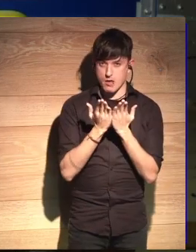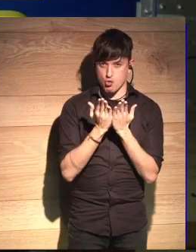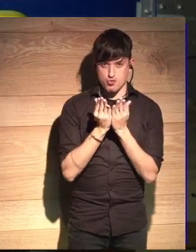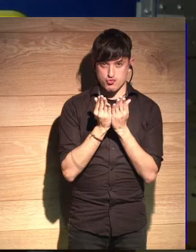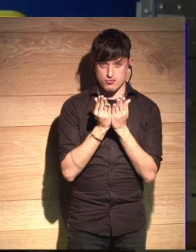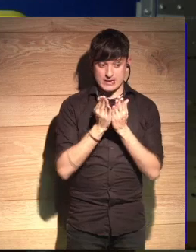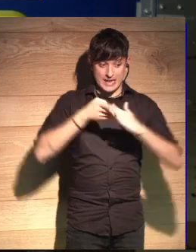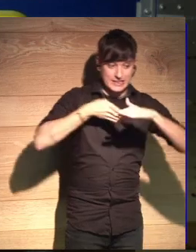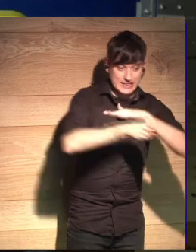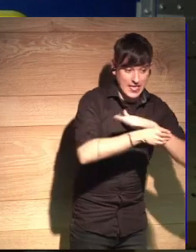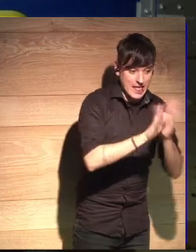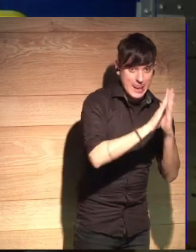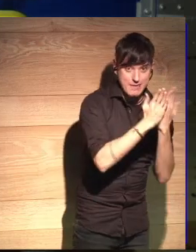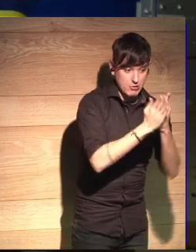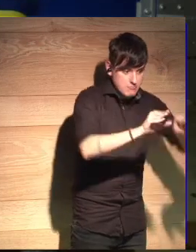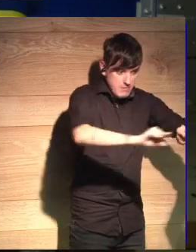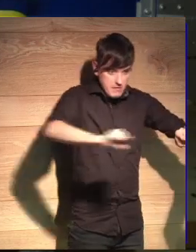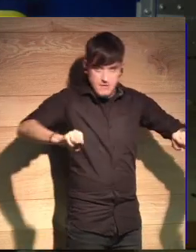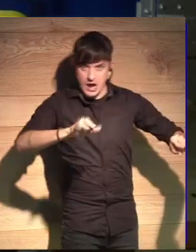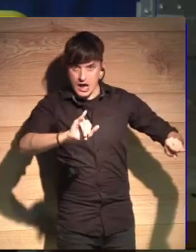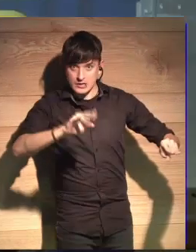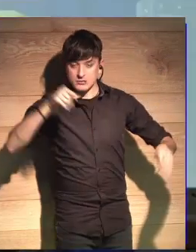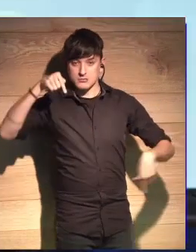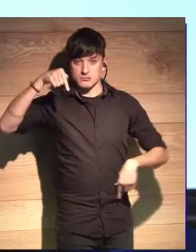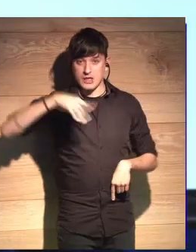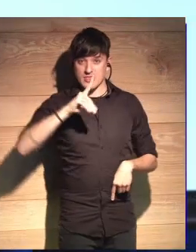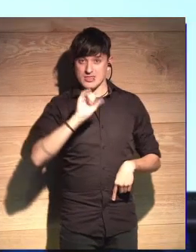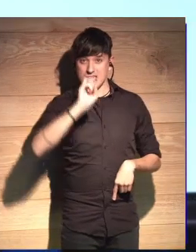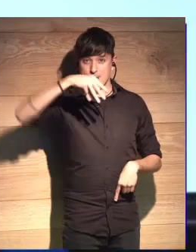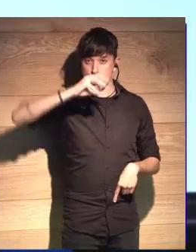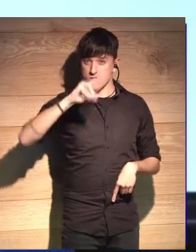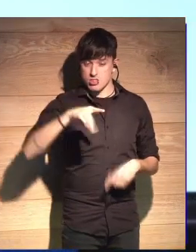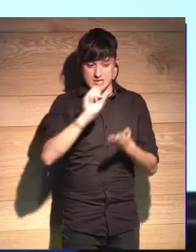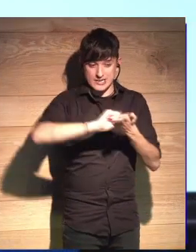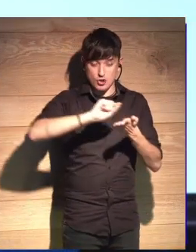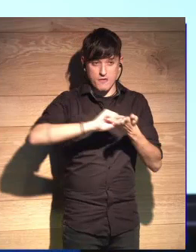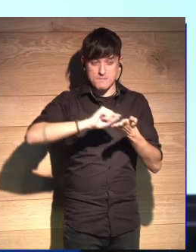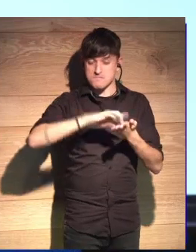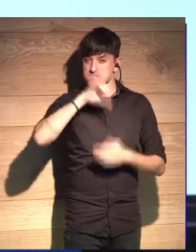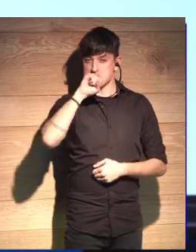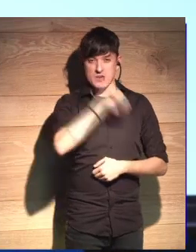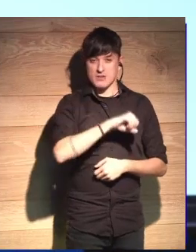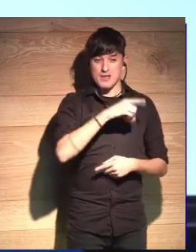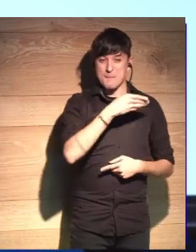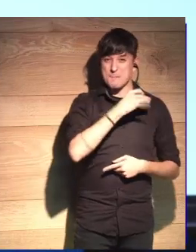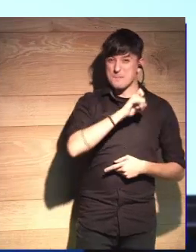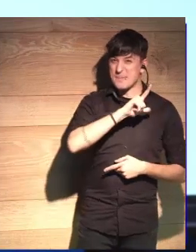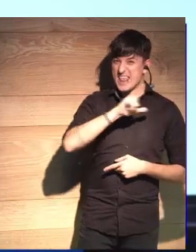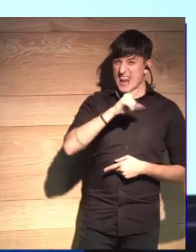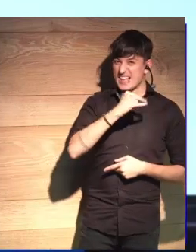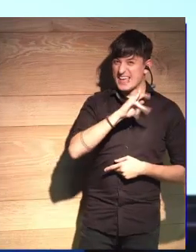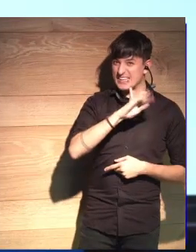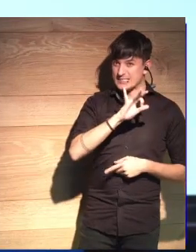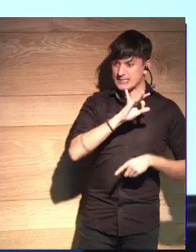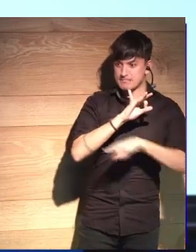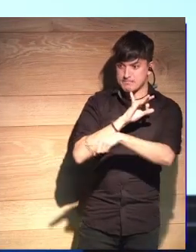his last book. He's going to speak about it. Diamond is the favorite writer of Bill